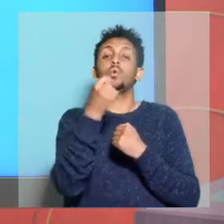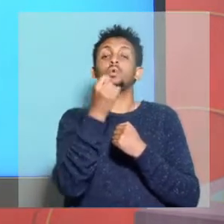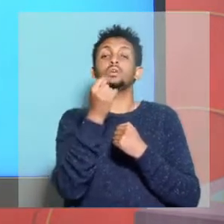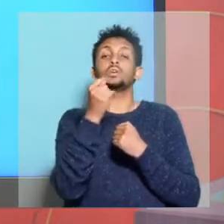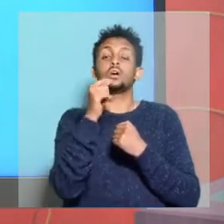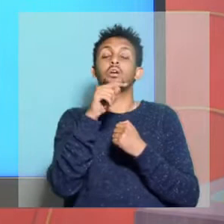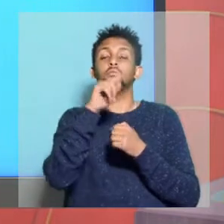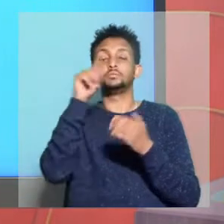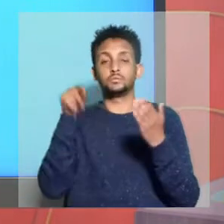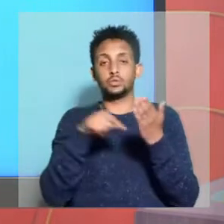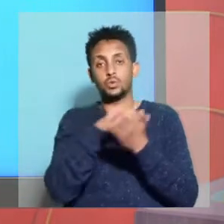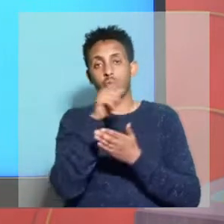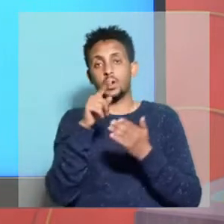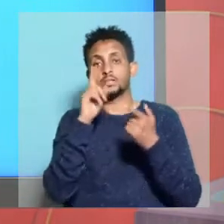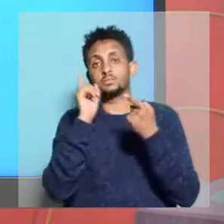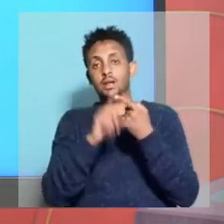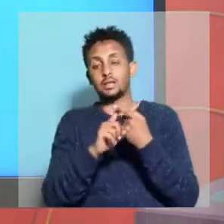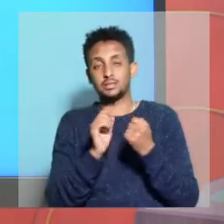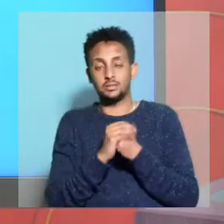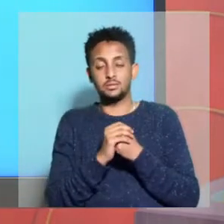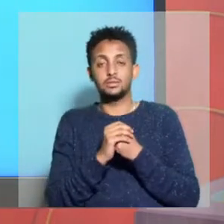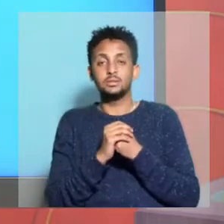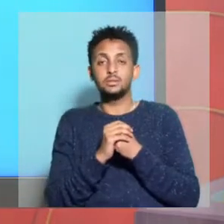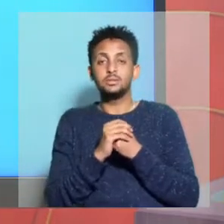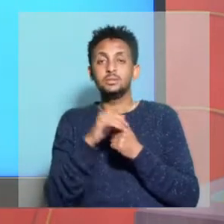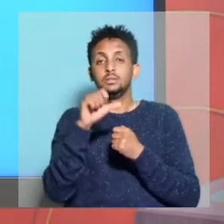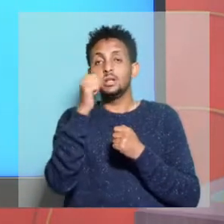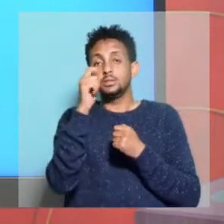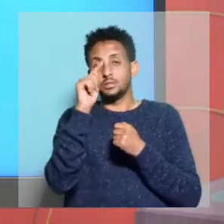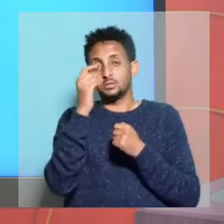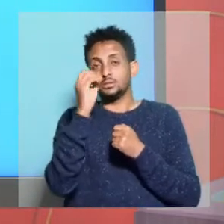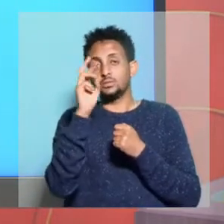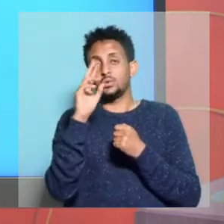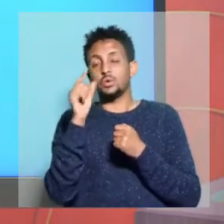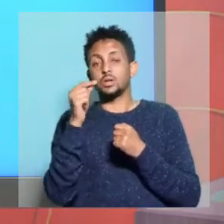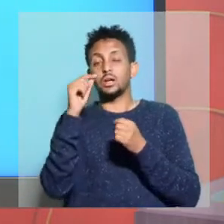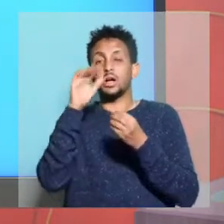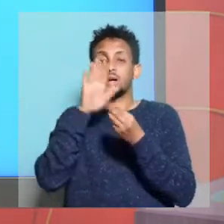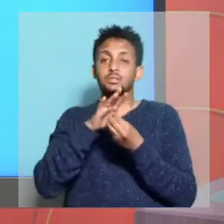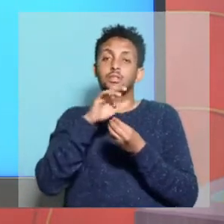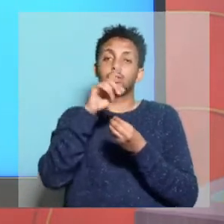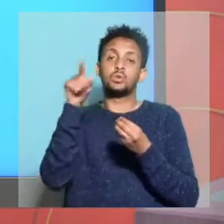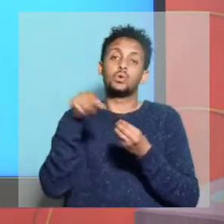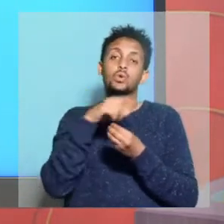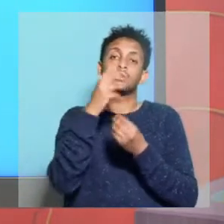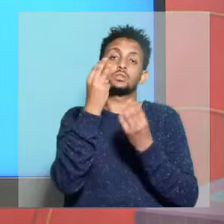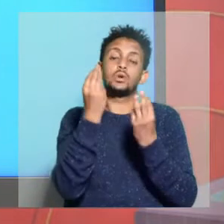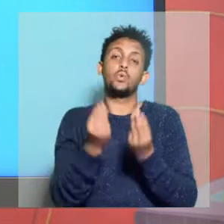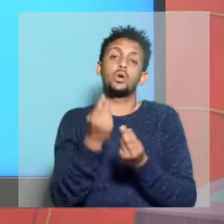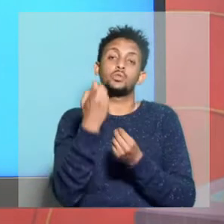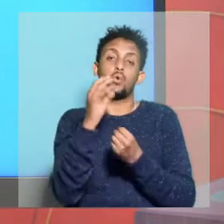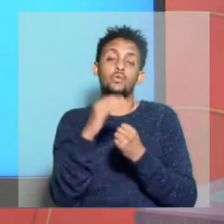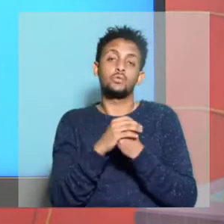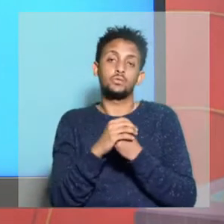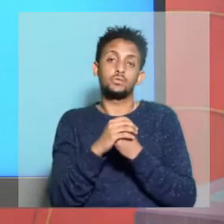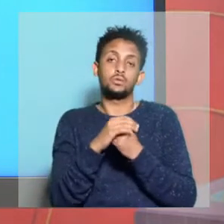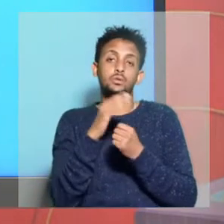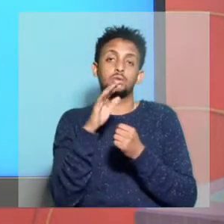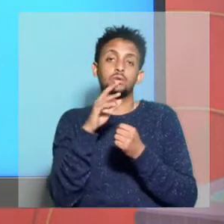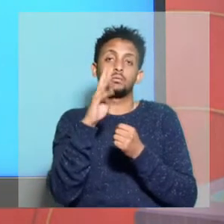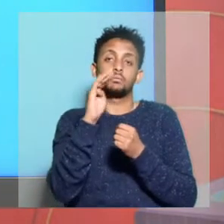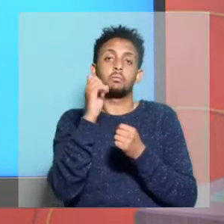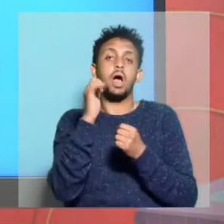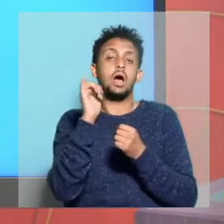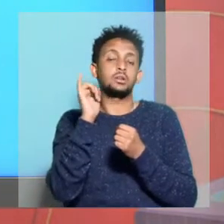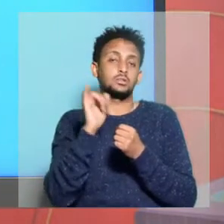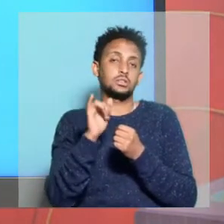acting clockwise, plus the other torque which is acting clockwise is the weight of the bar